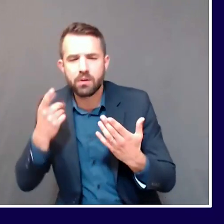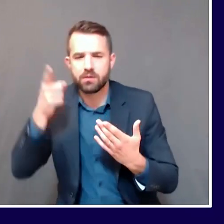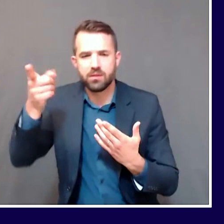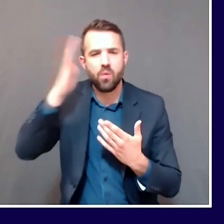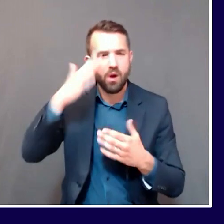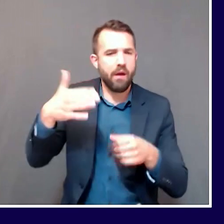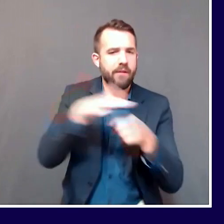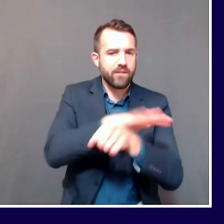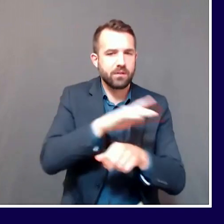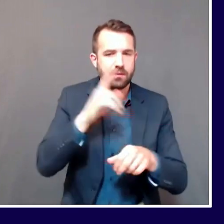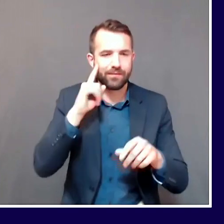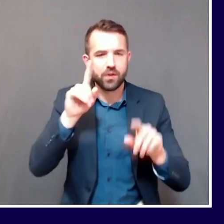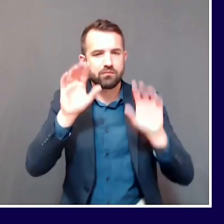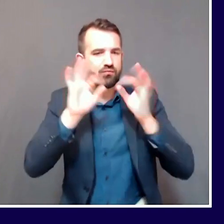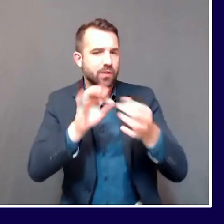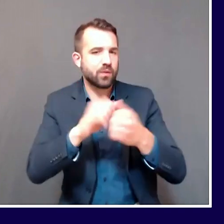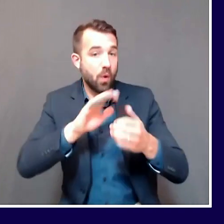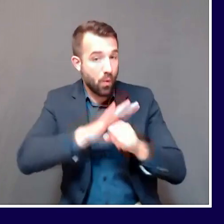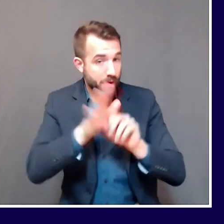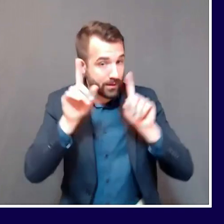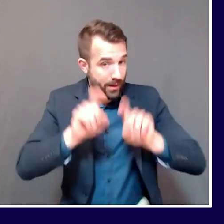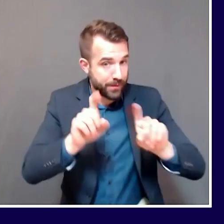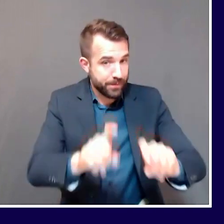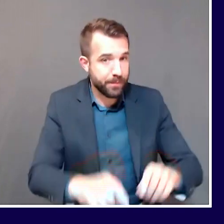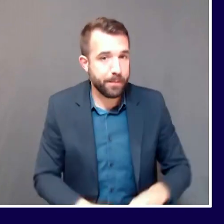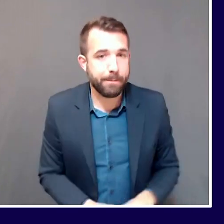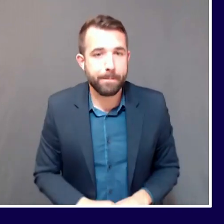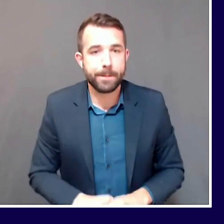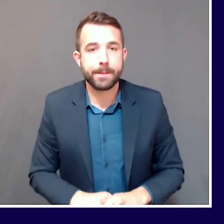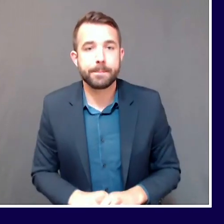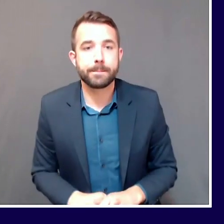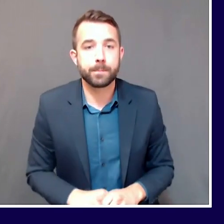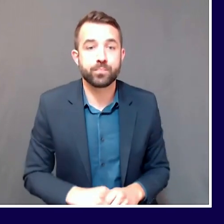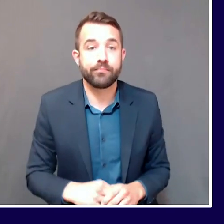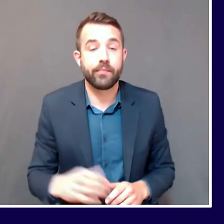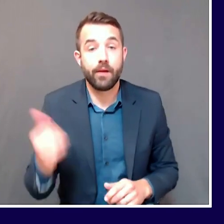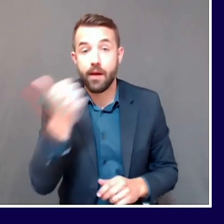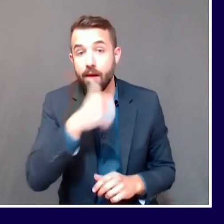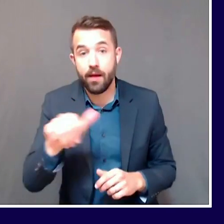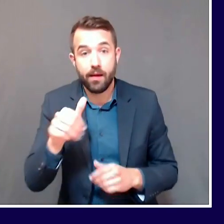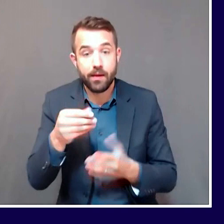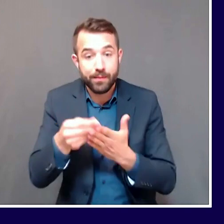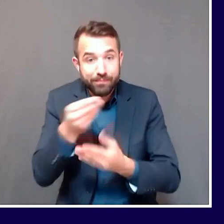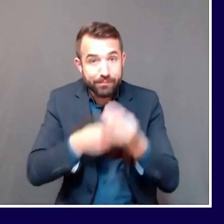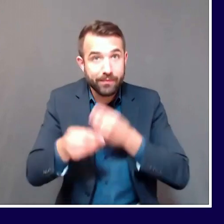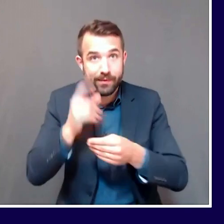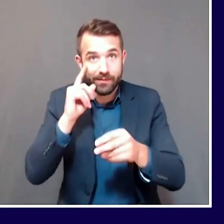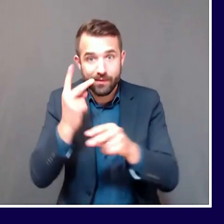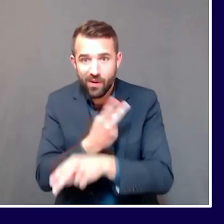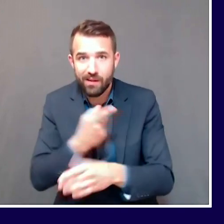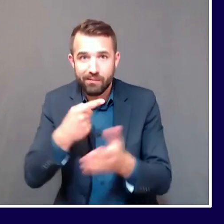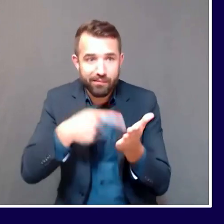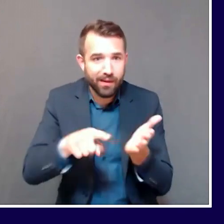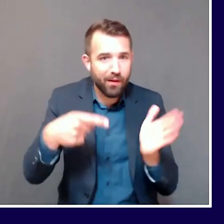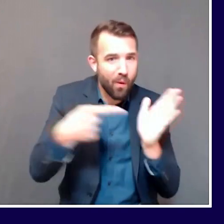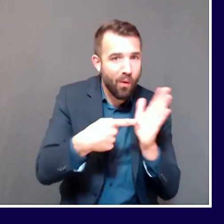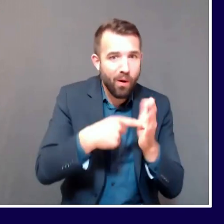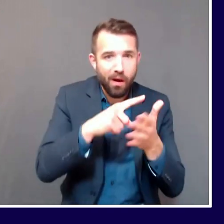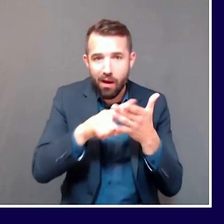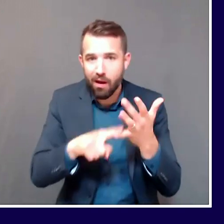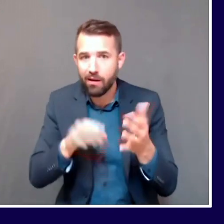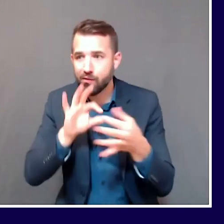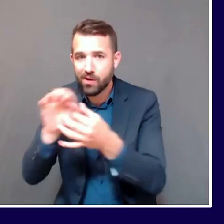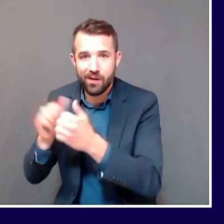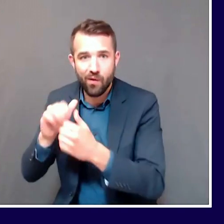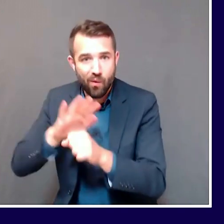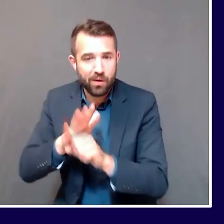and treatment. So we urge all viewers who may be struggling to pay their bills for COVID-19 to go to coverme.gov. Would